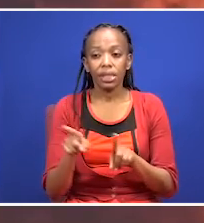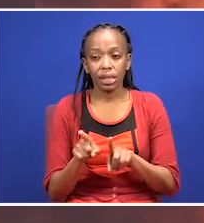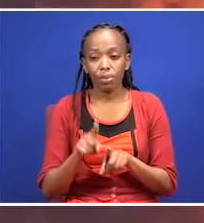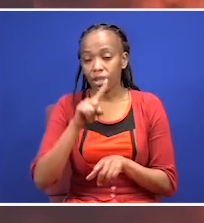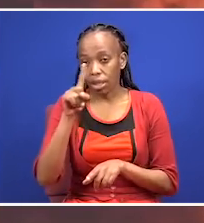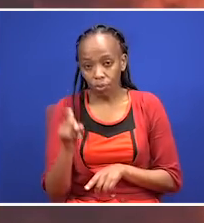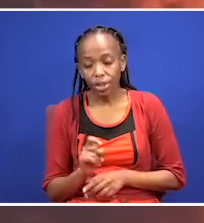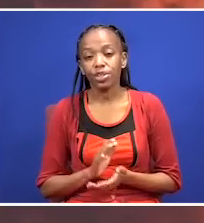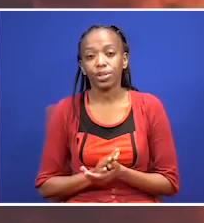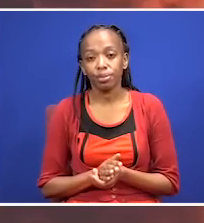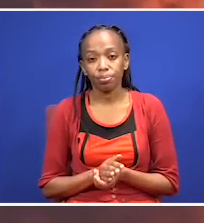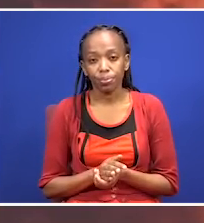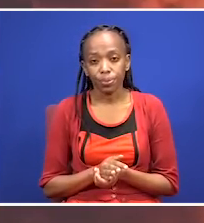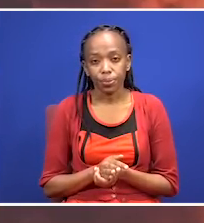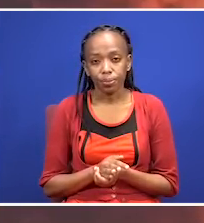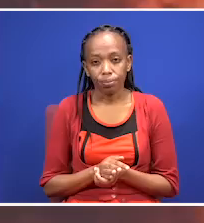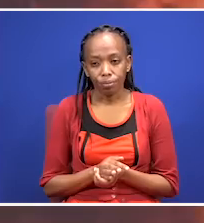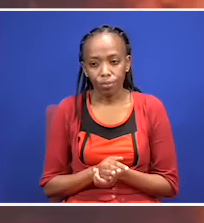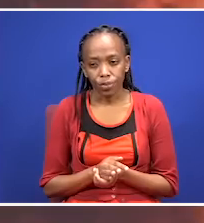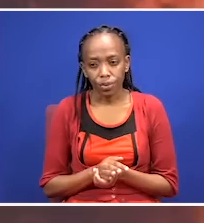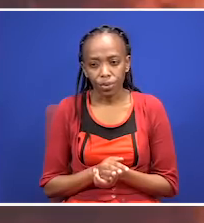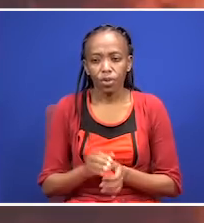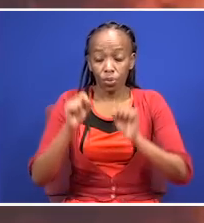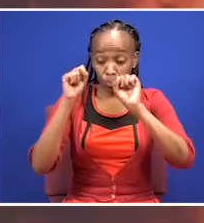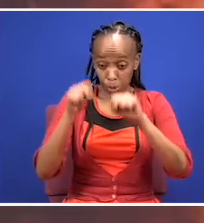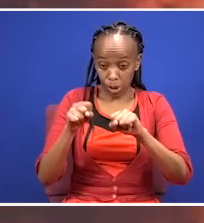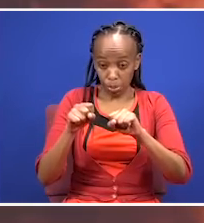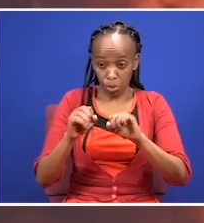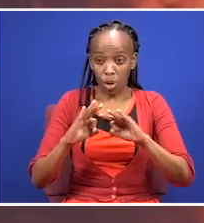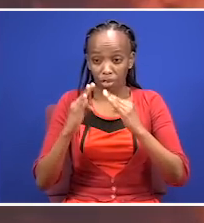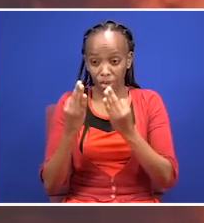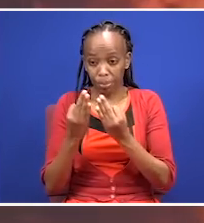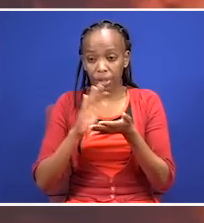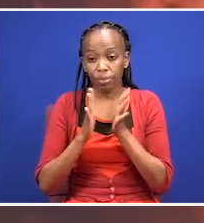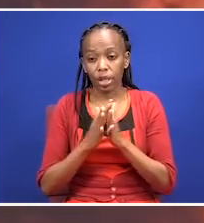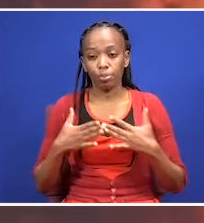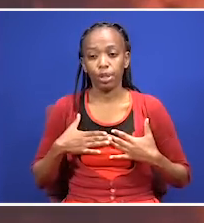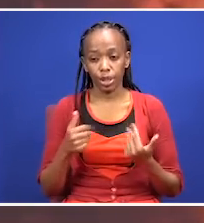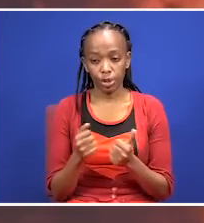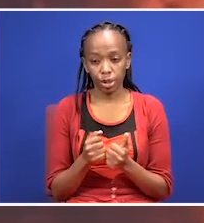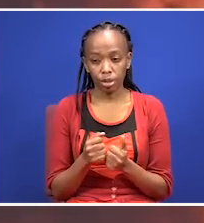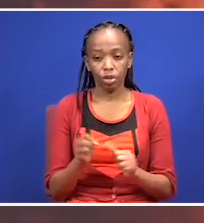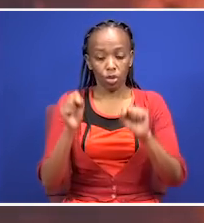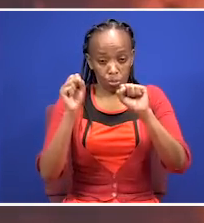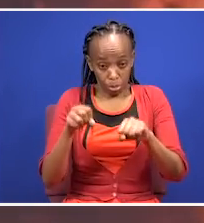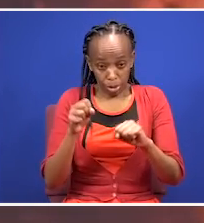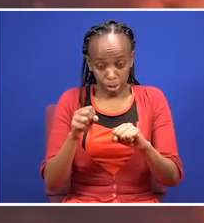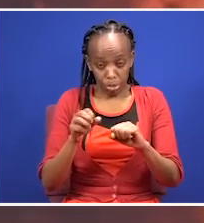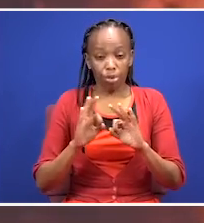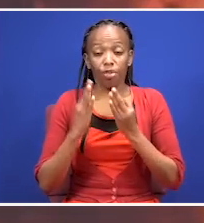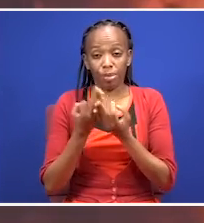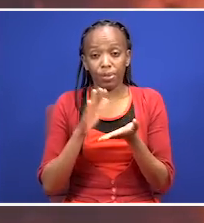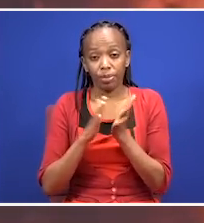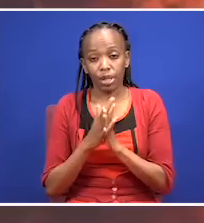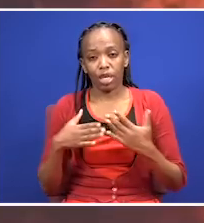question form can a family be healed can a family